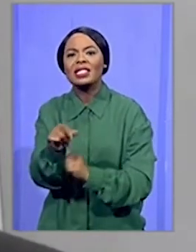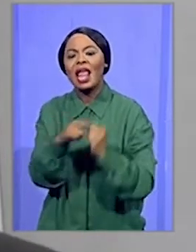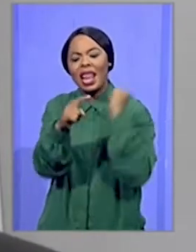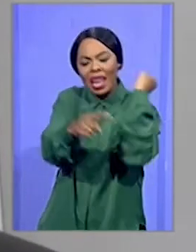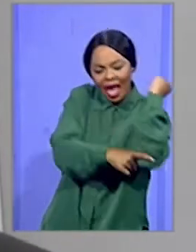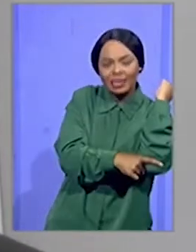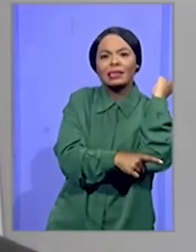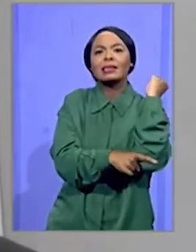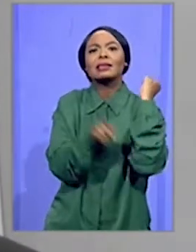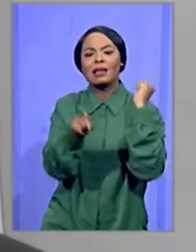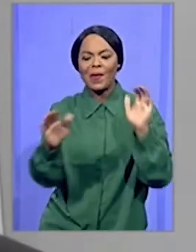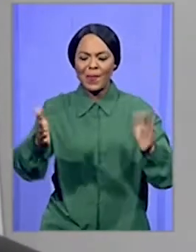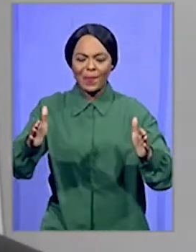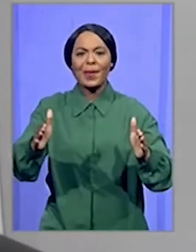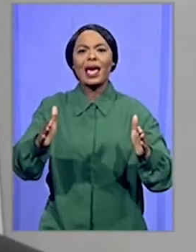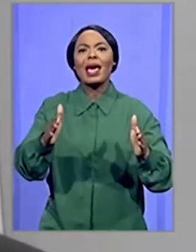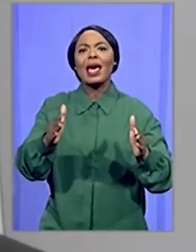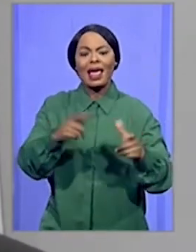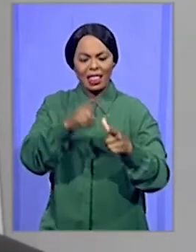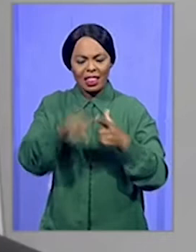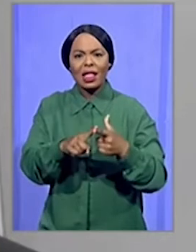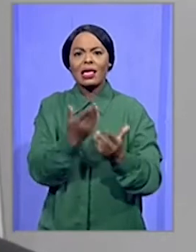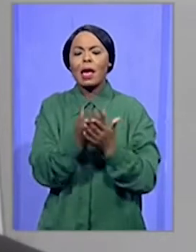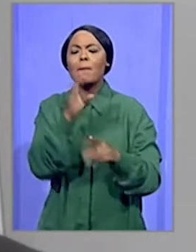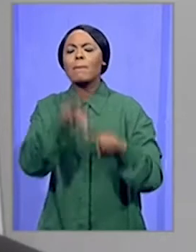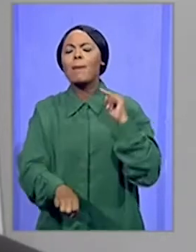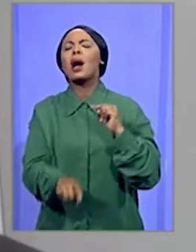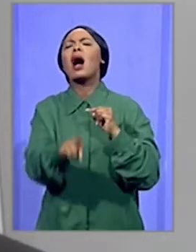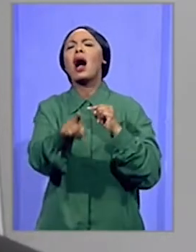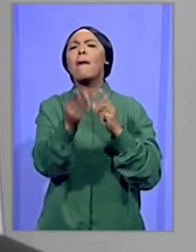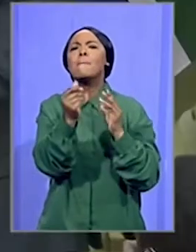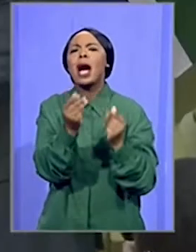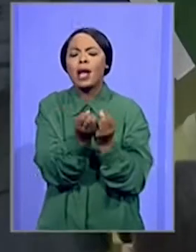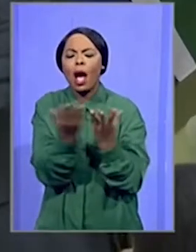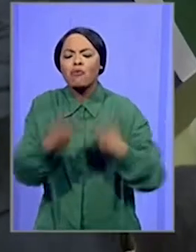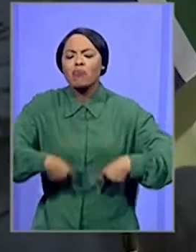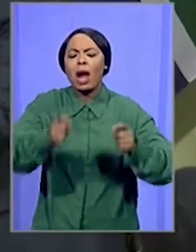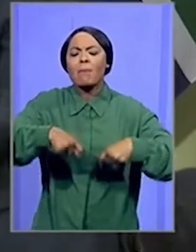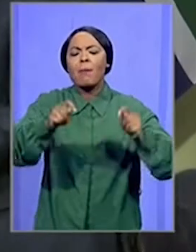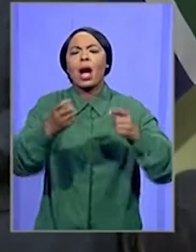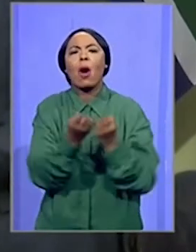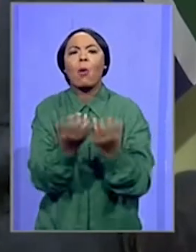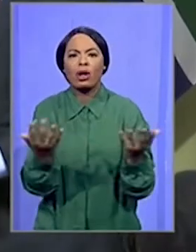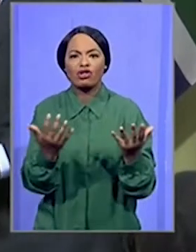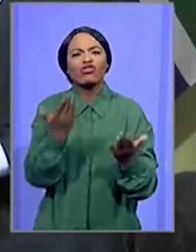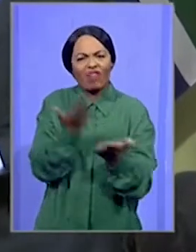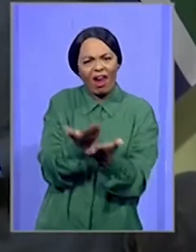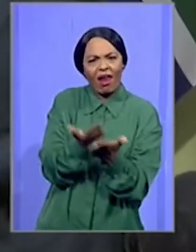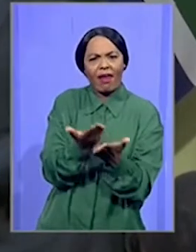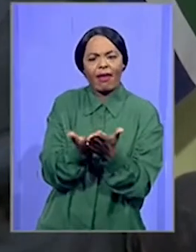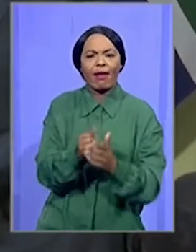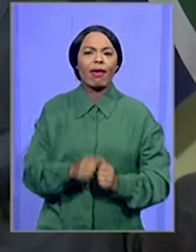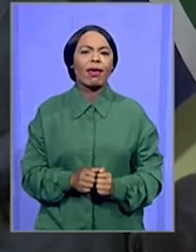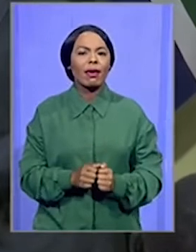the path you can see precisely what that money has been utilized for. Mafapa a malwa a mmuso a tateditšwe